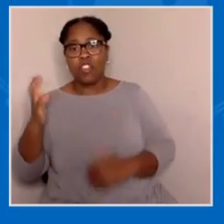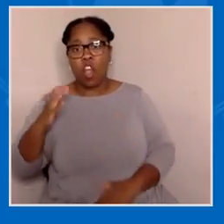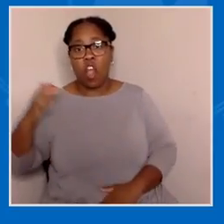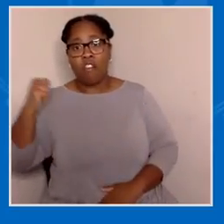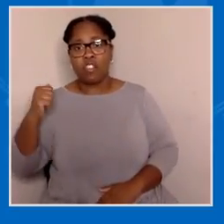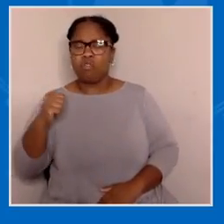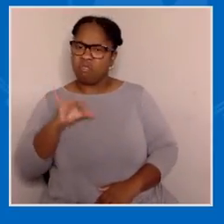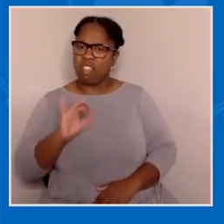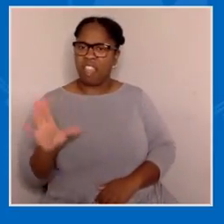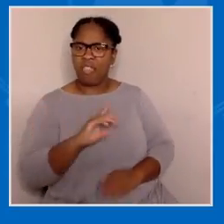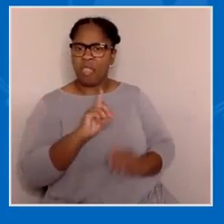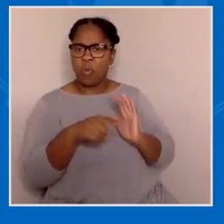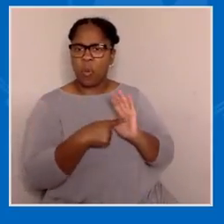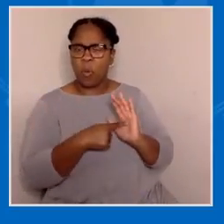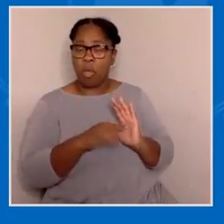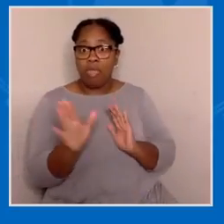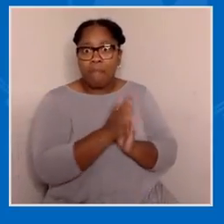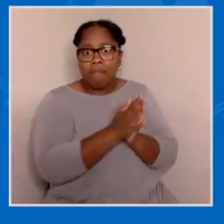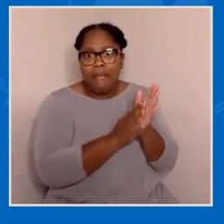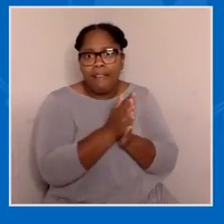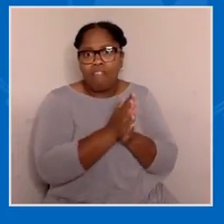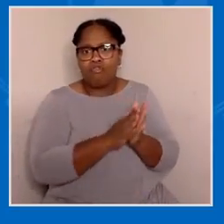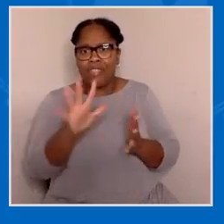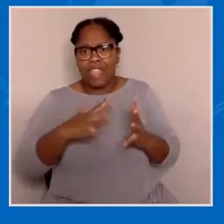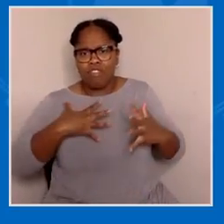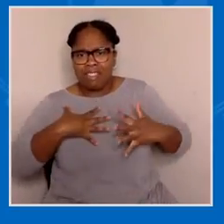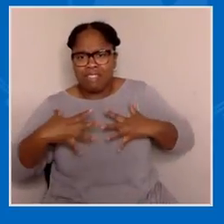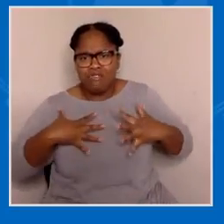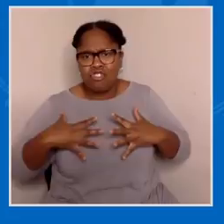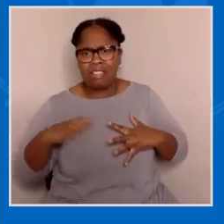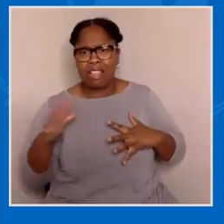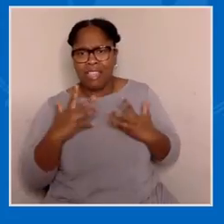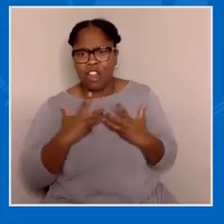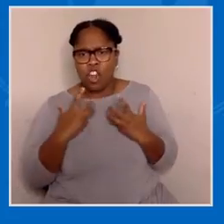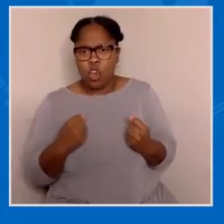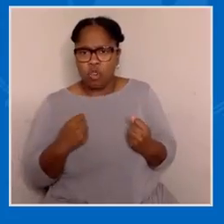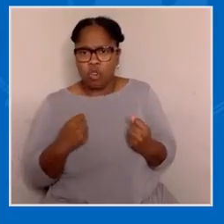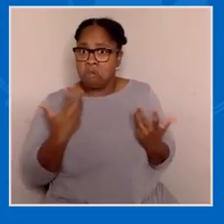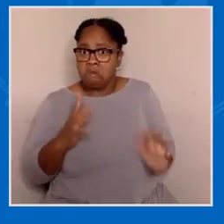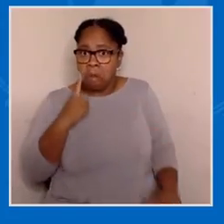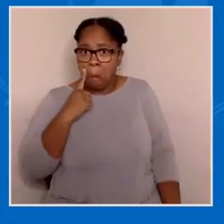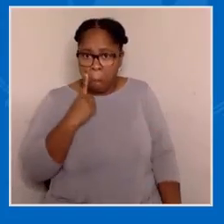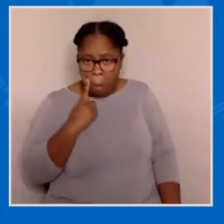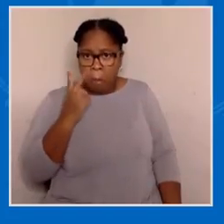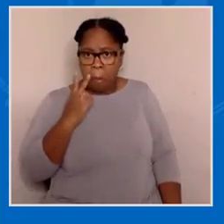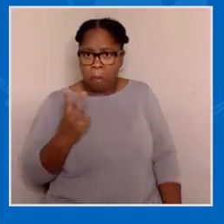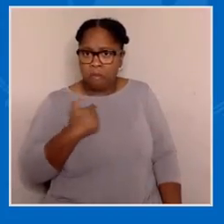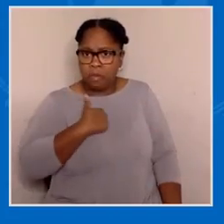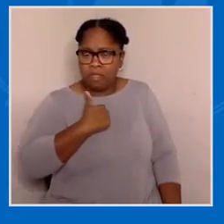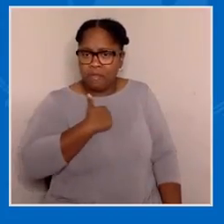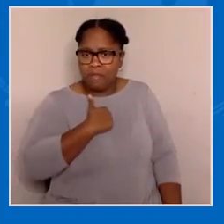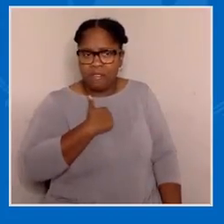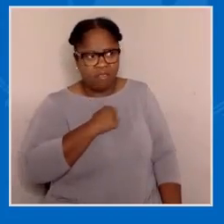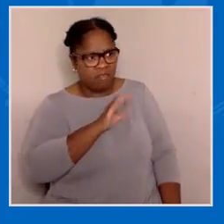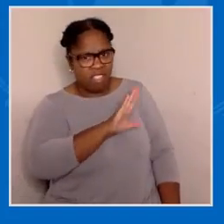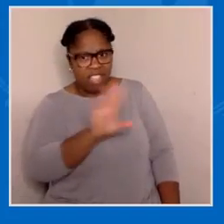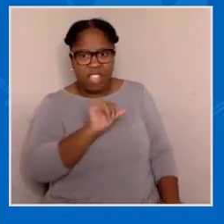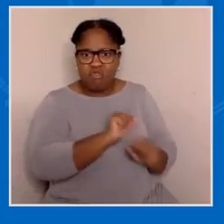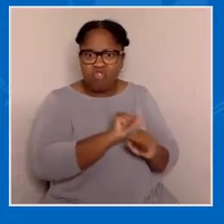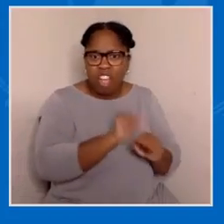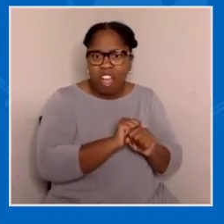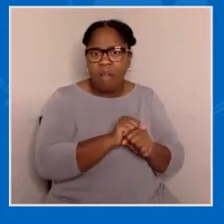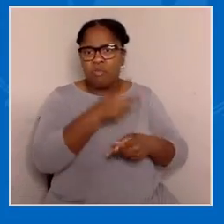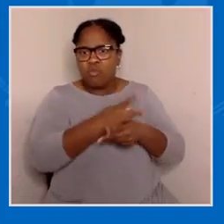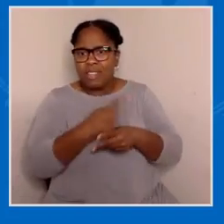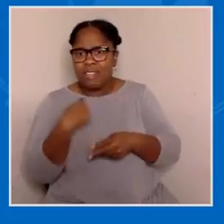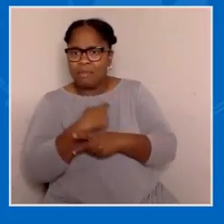their passion, their energy, their courage up close. I've seen what they do to keep us safe, to